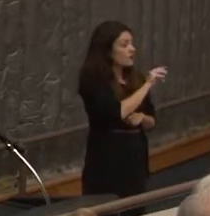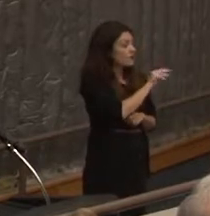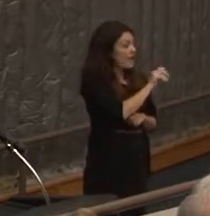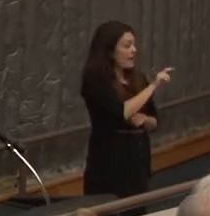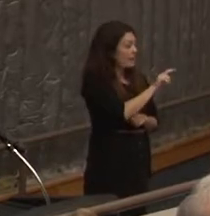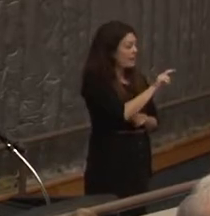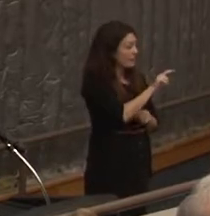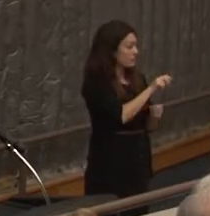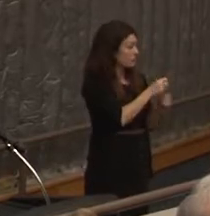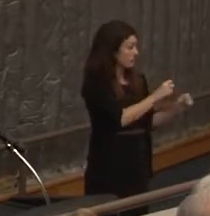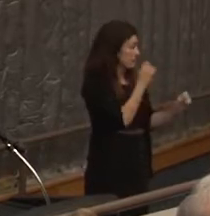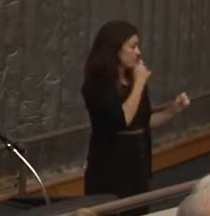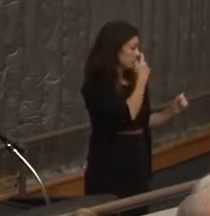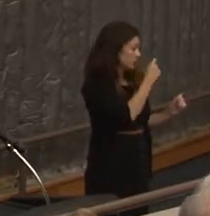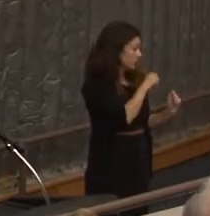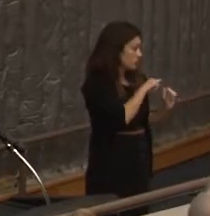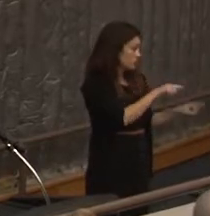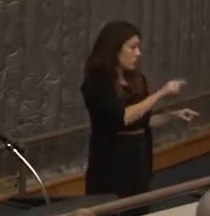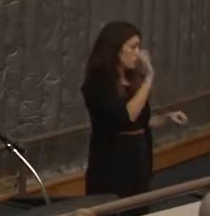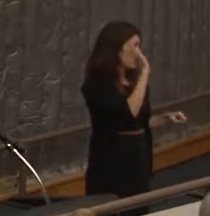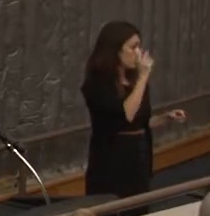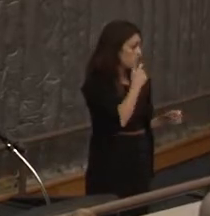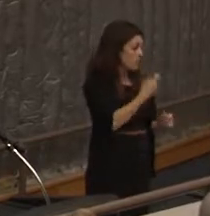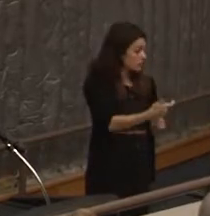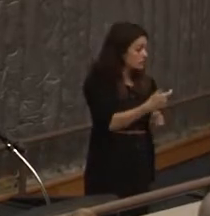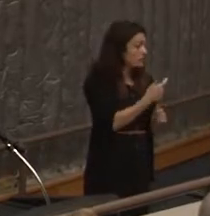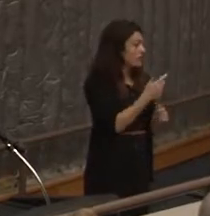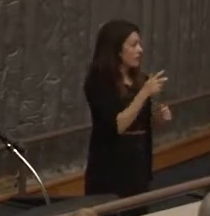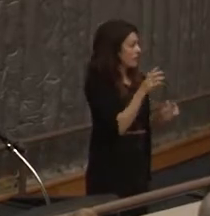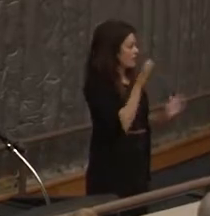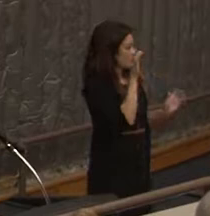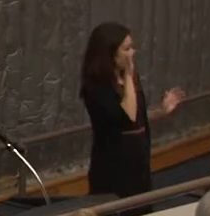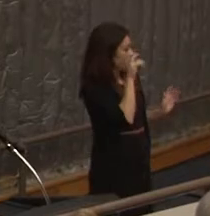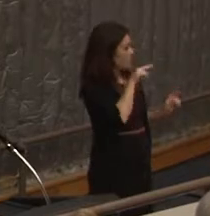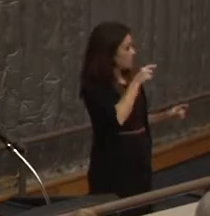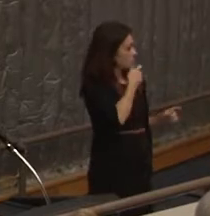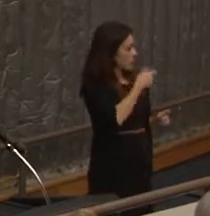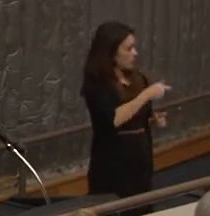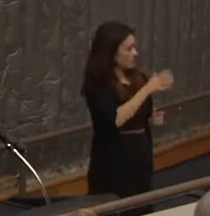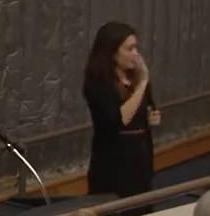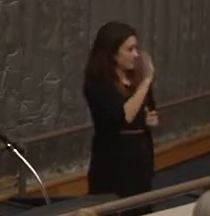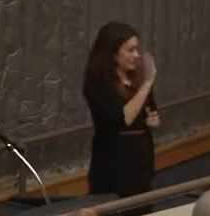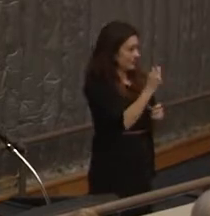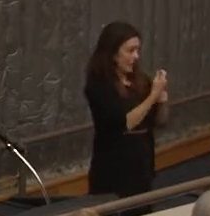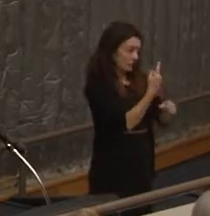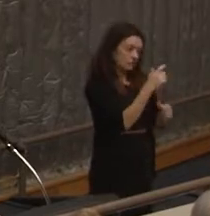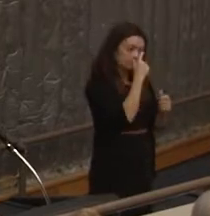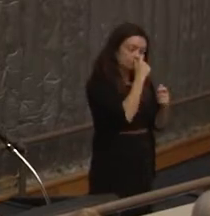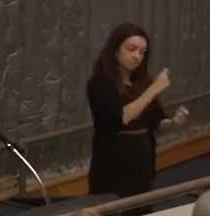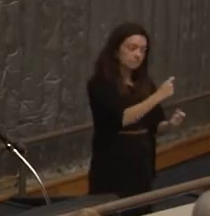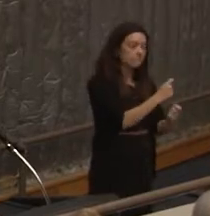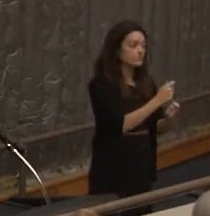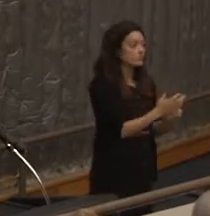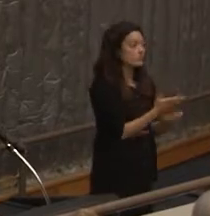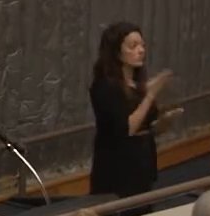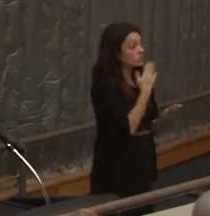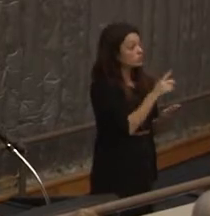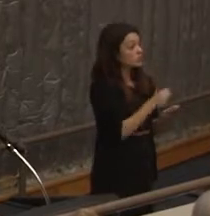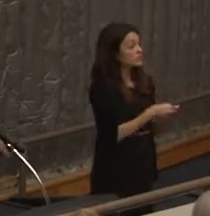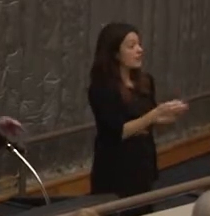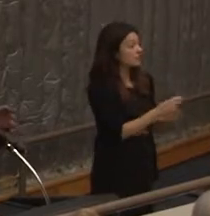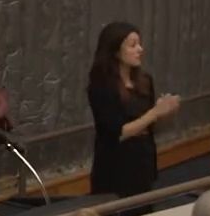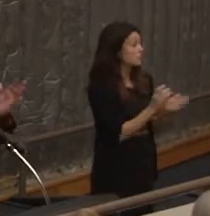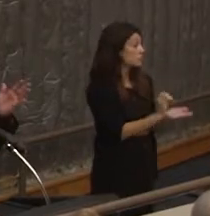you're interested. I heard him speak last year, and he's really interesting. You can get his book there. So